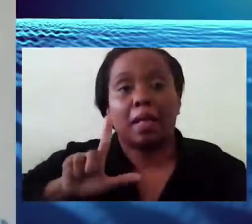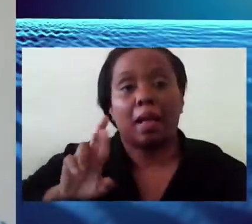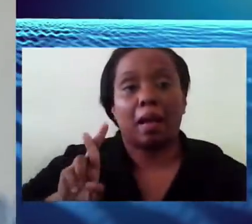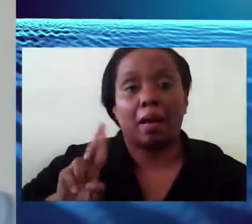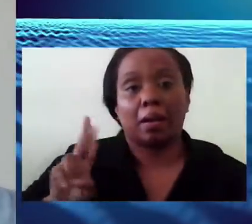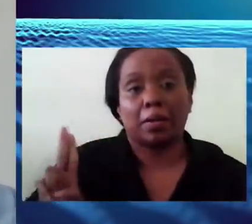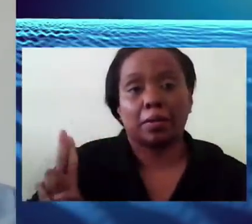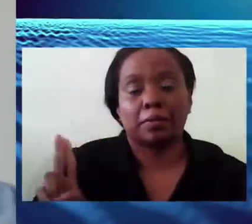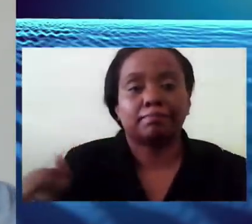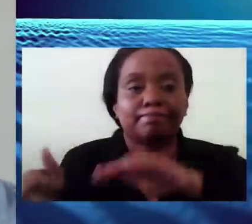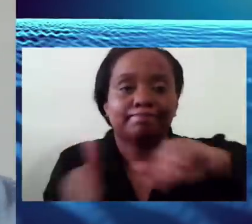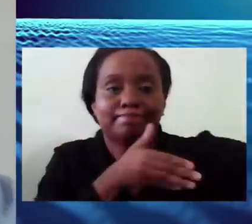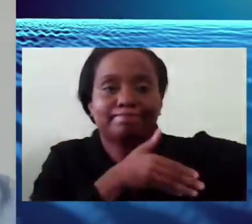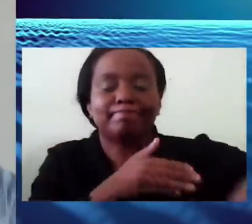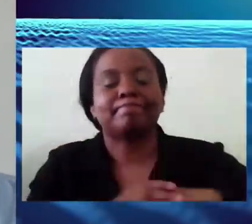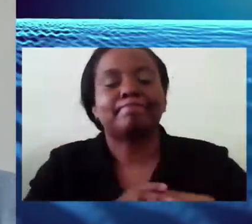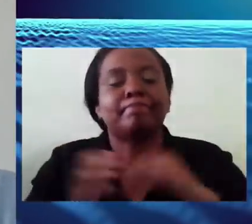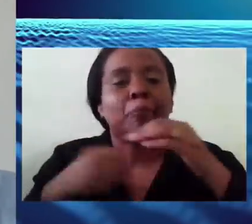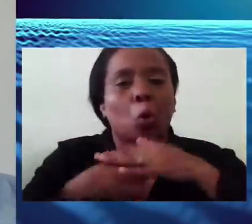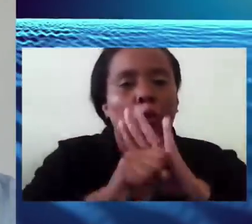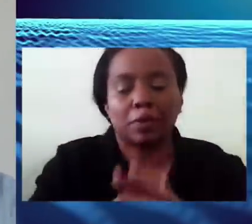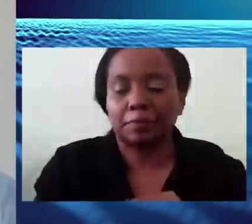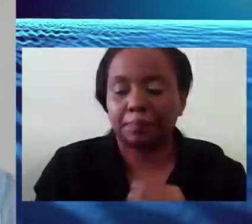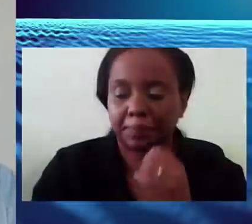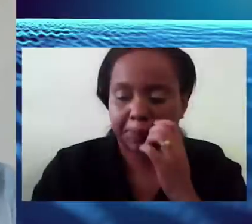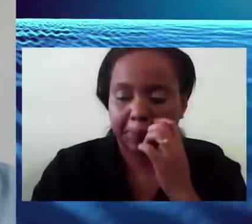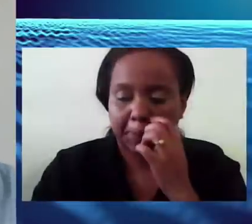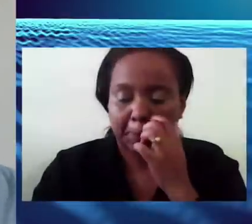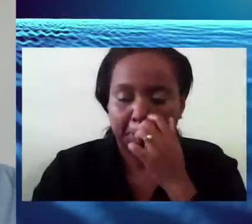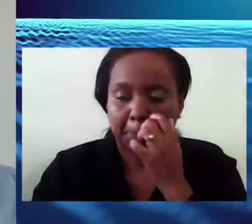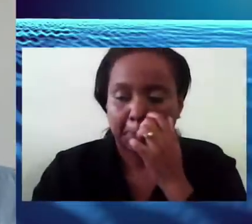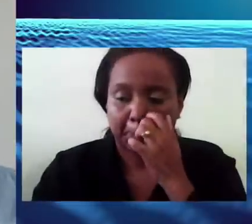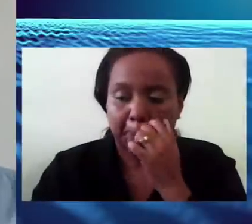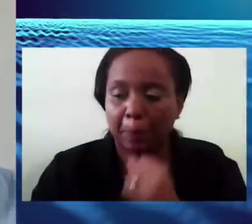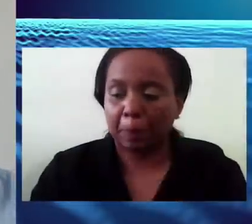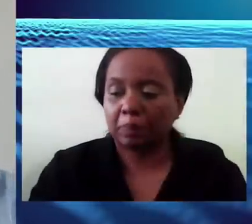to COVID. Overnight at the Best Dos Santos laboratory,